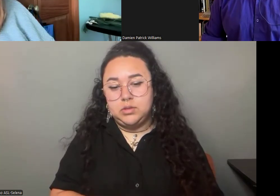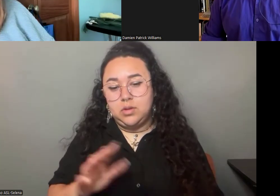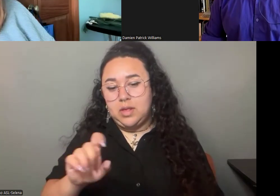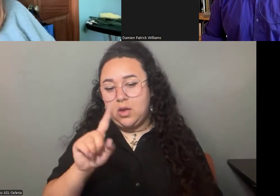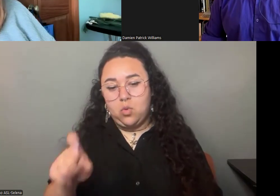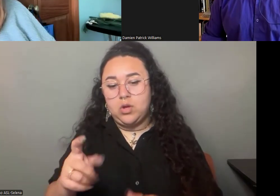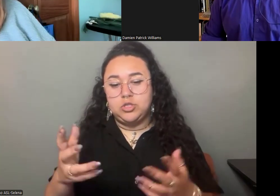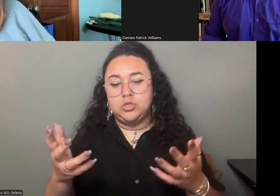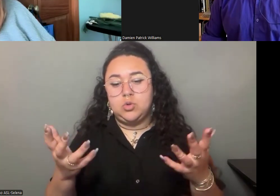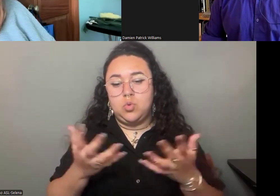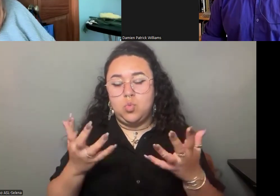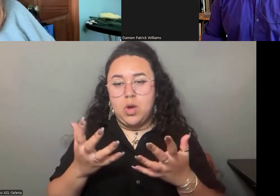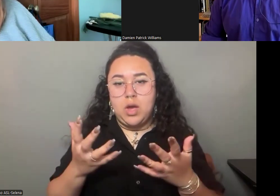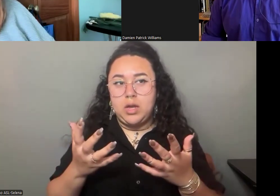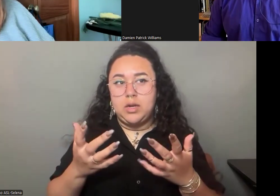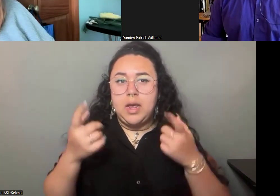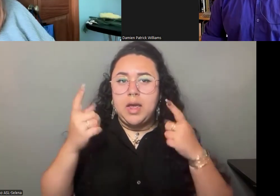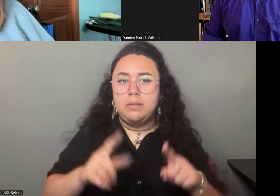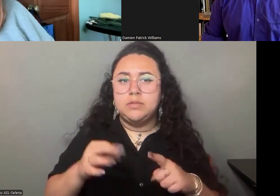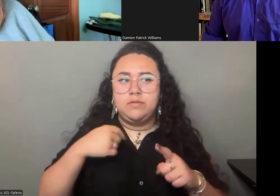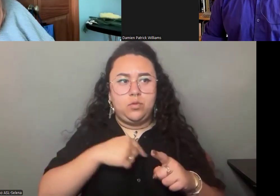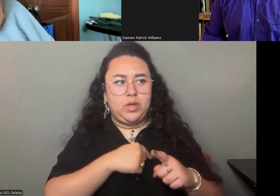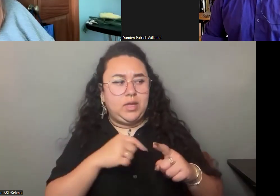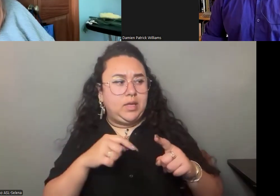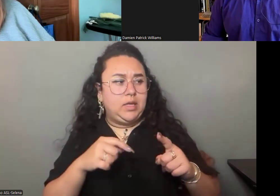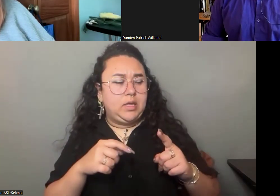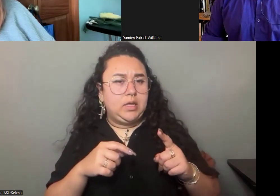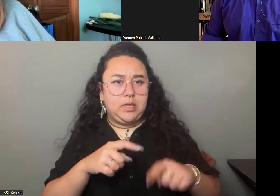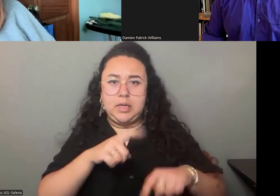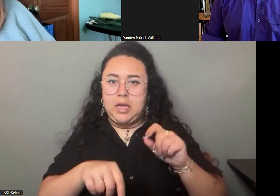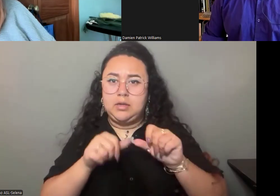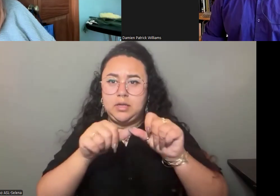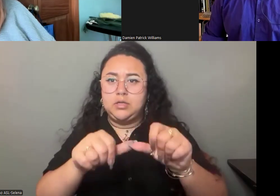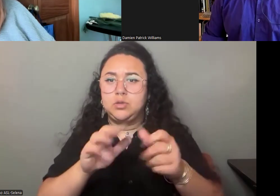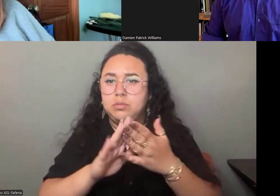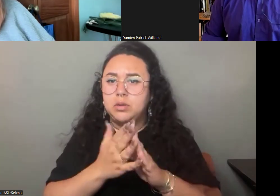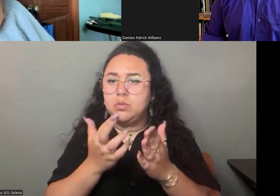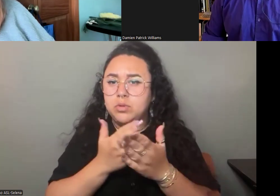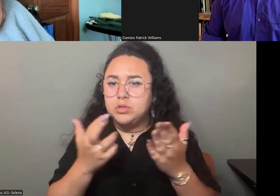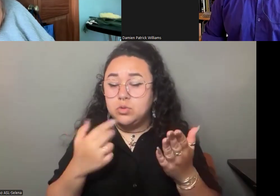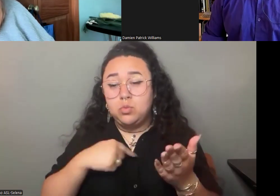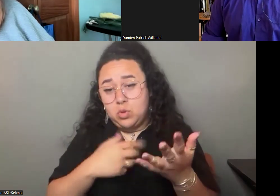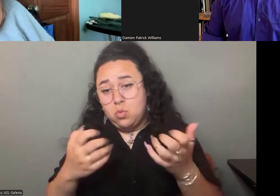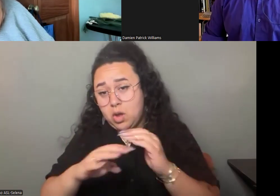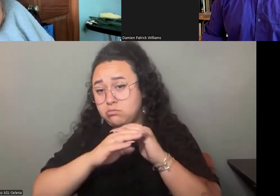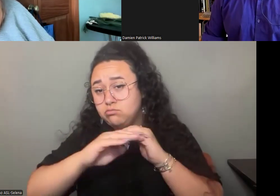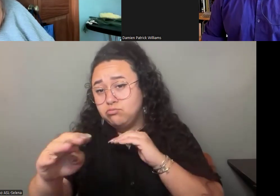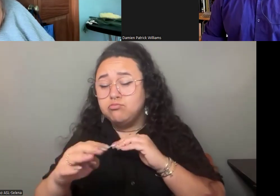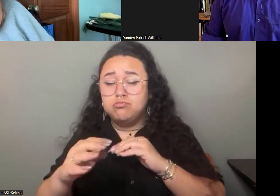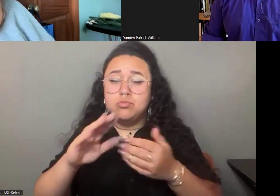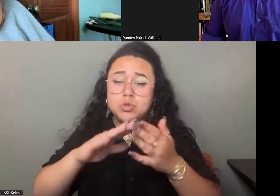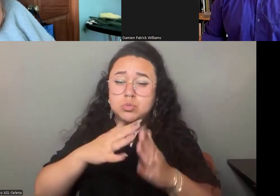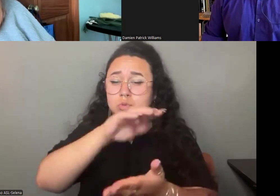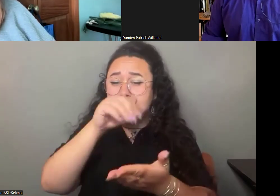is making sure that this continues to be a resource for all of us look like? We want this to be a community